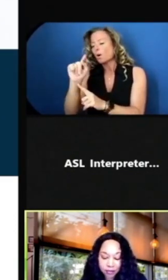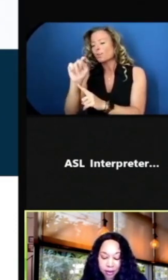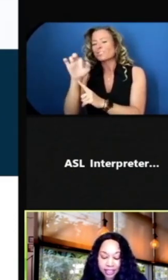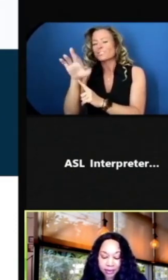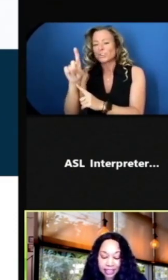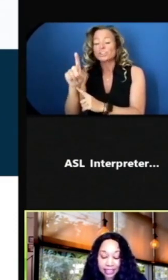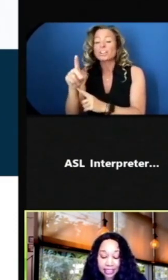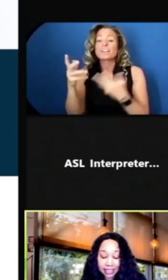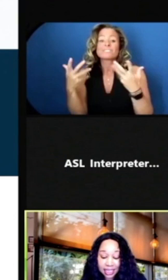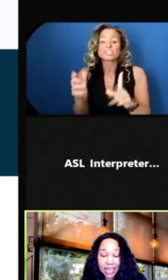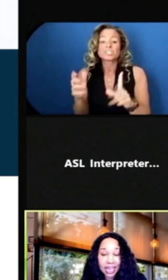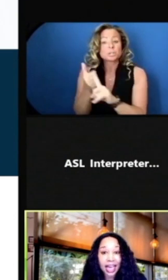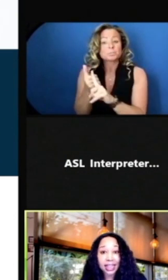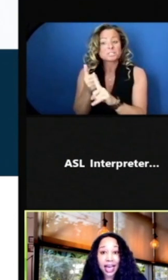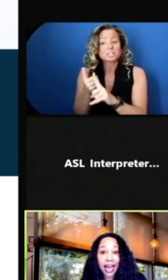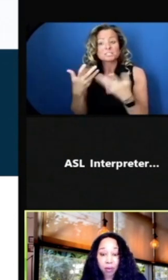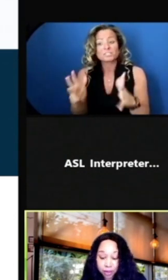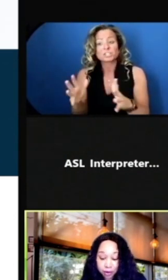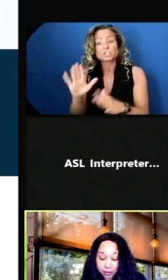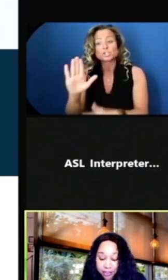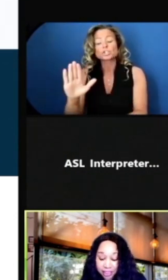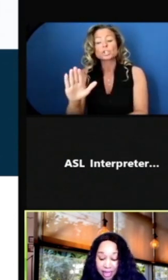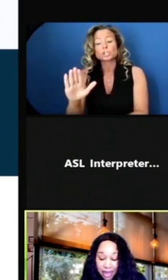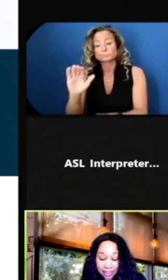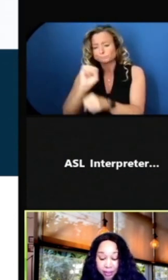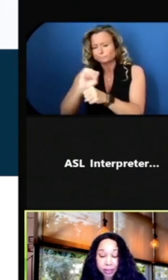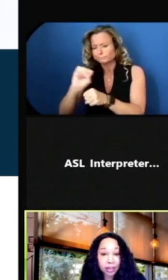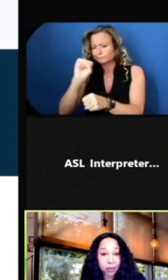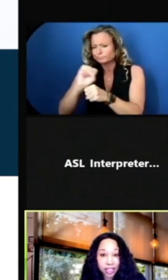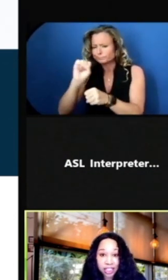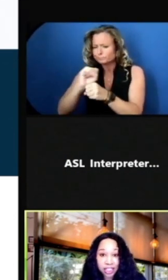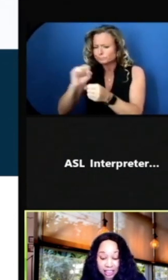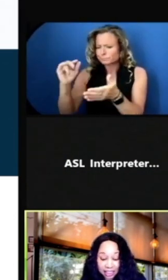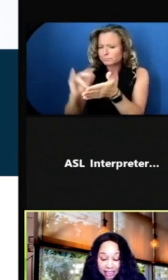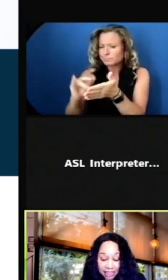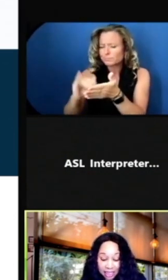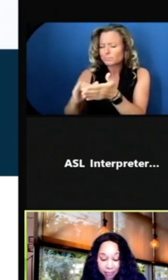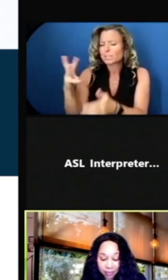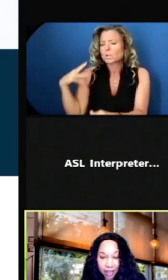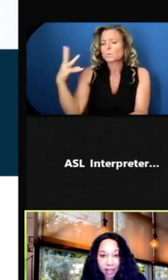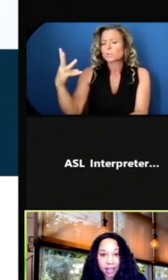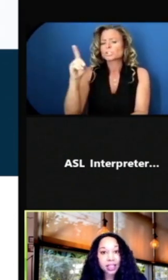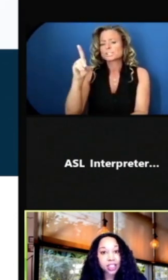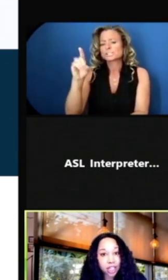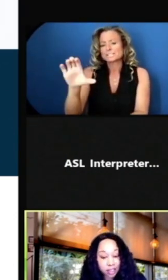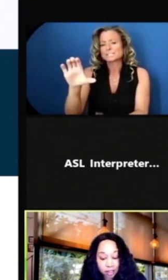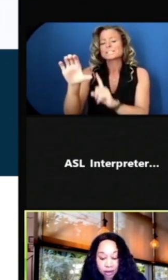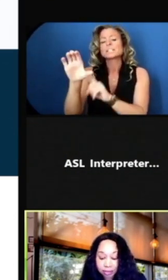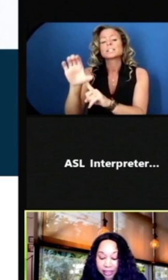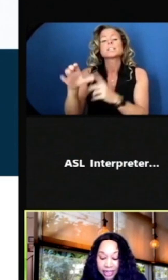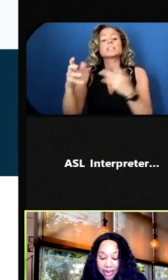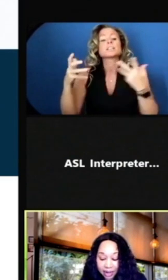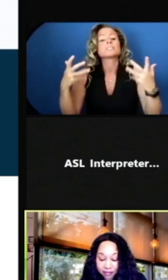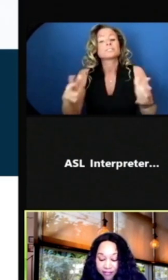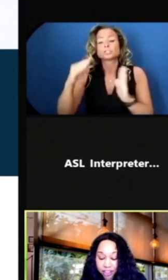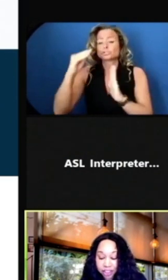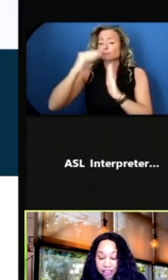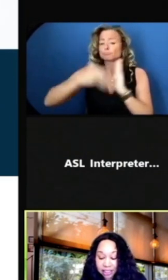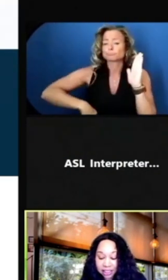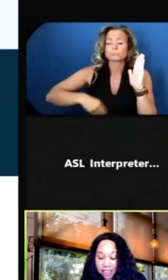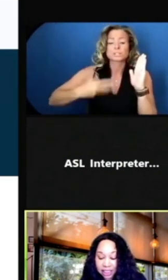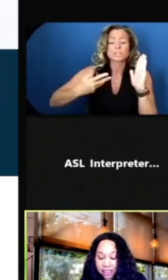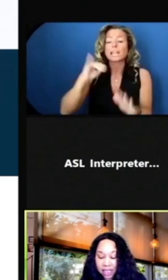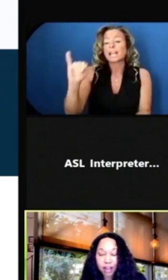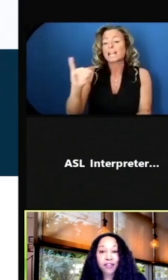completed her pharmacy residency at the Howard University Hospital in Washington, D.C. She also completed an